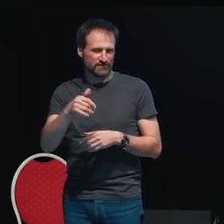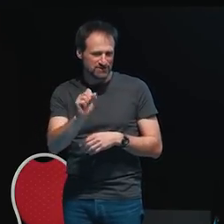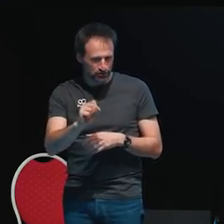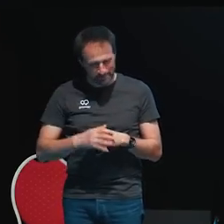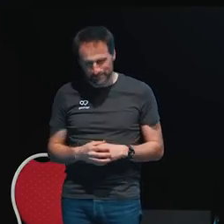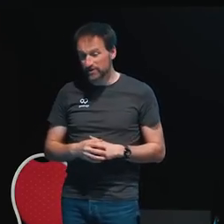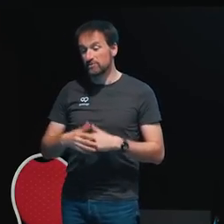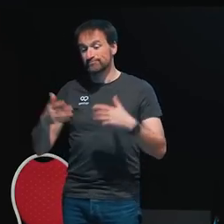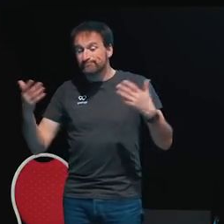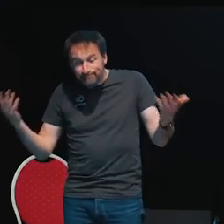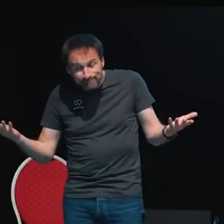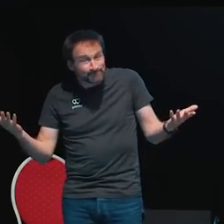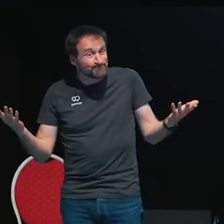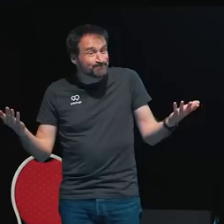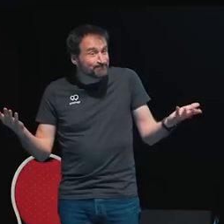And that